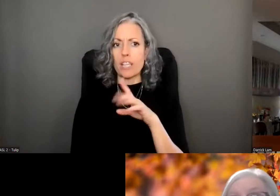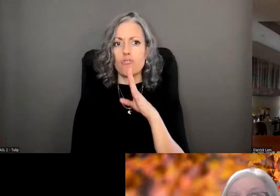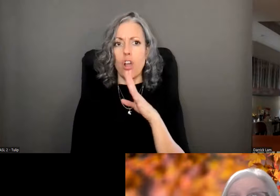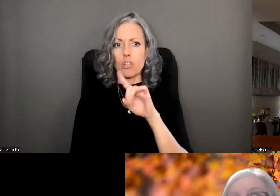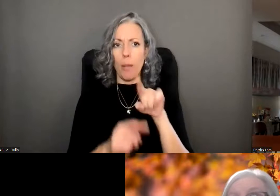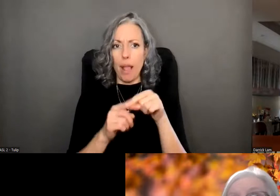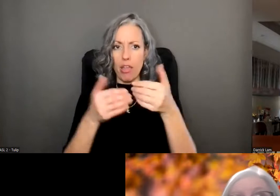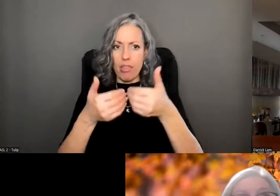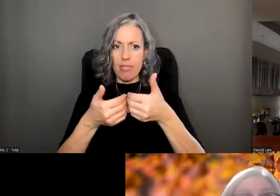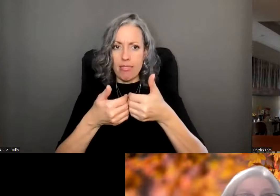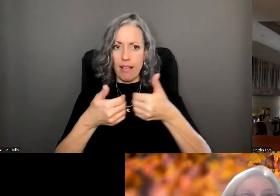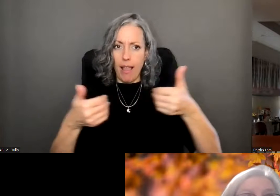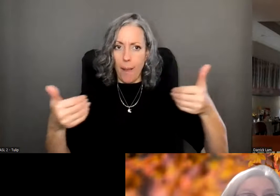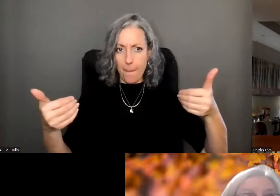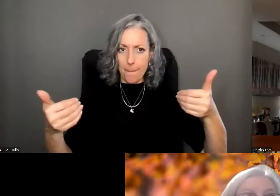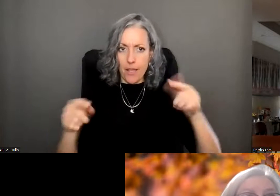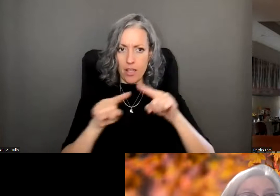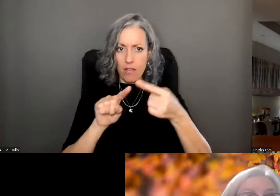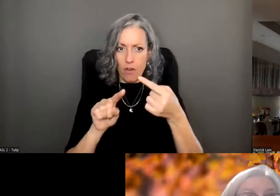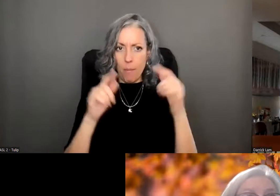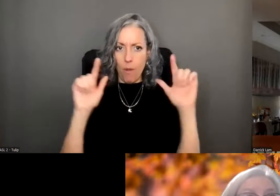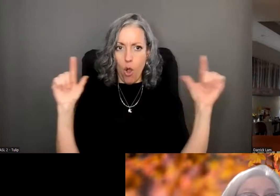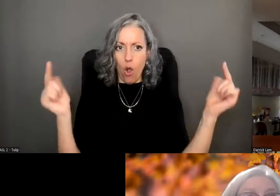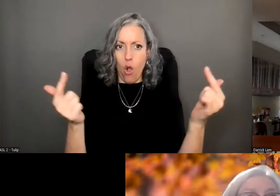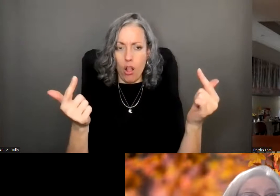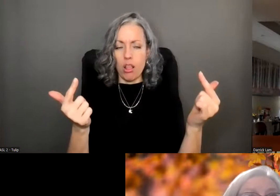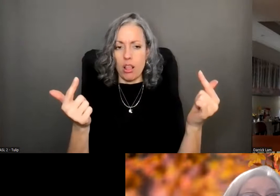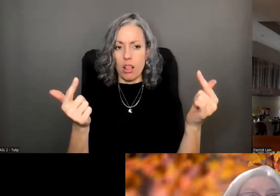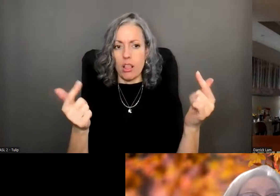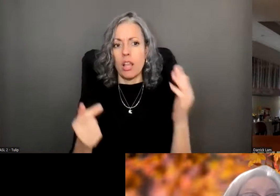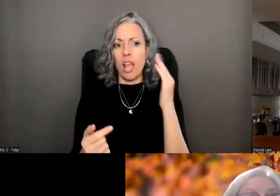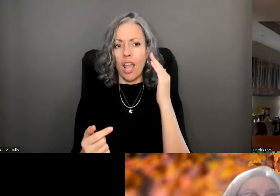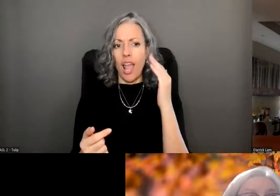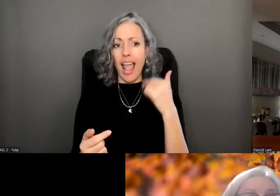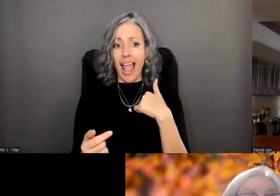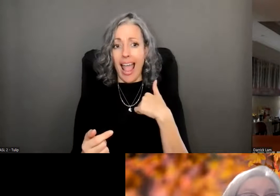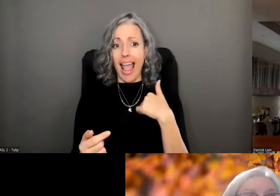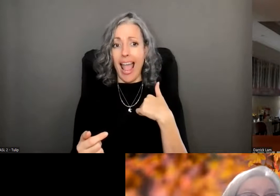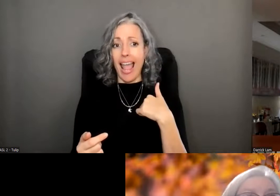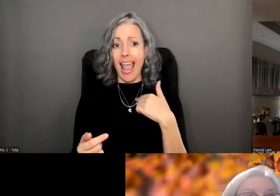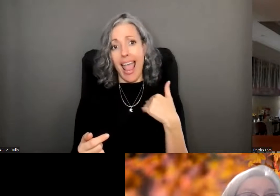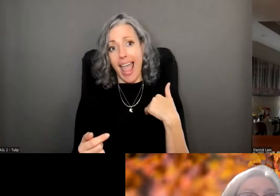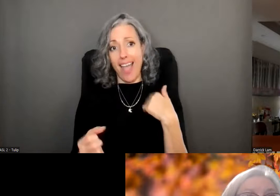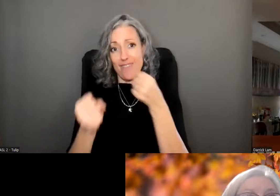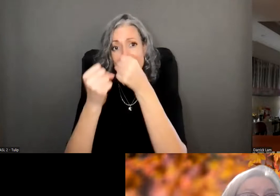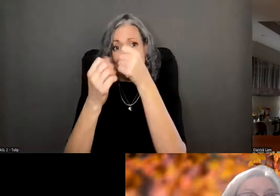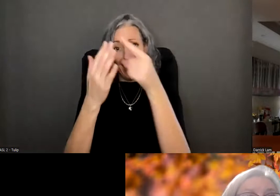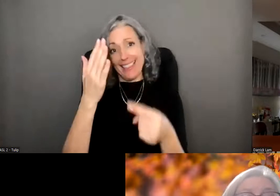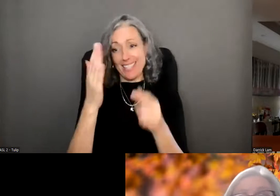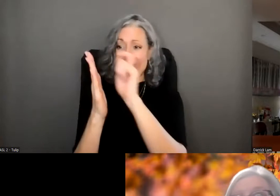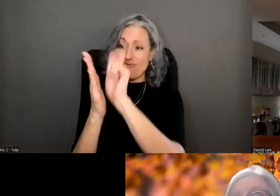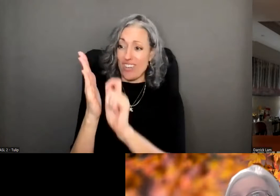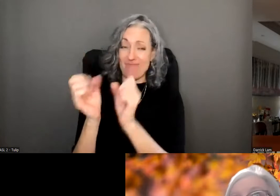gaps, sort of from all of that whole long conversation. I mean, like I have a whole bunch of them written